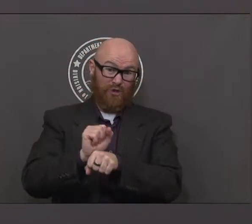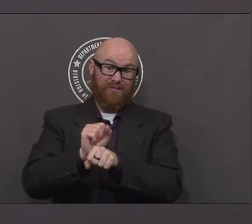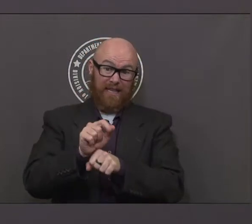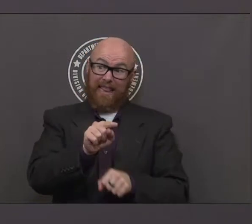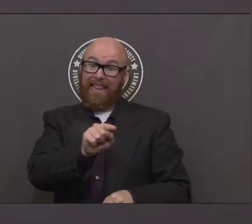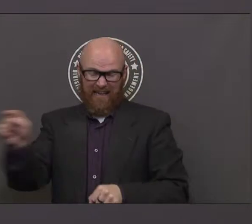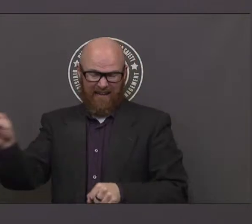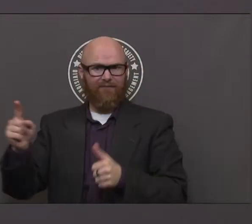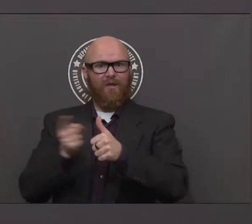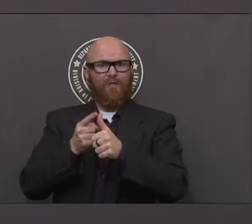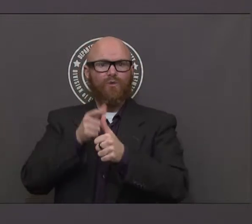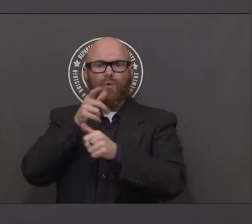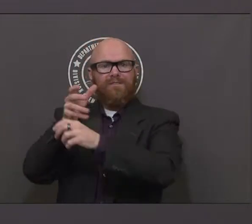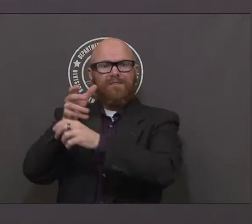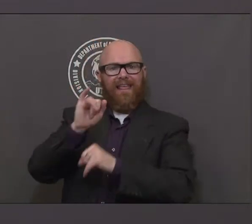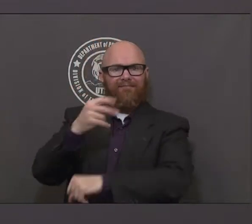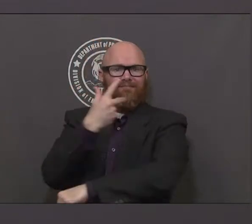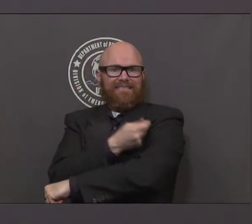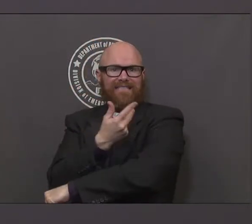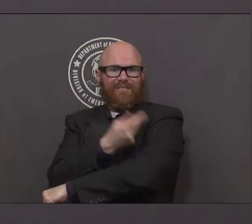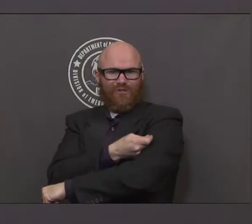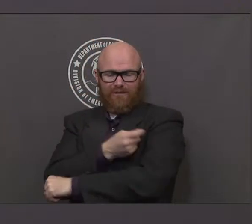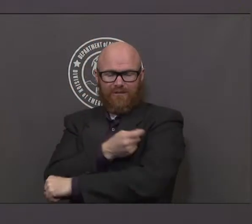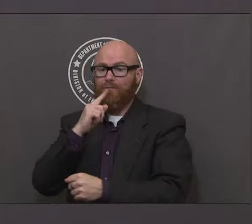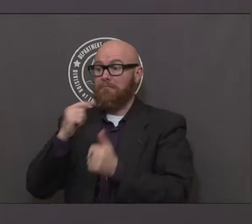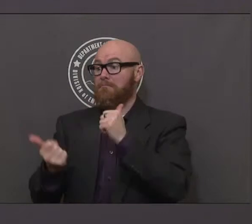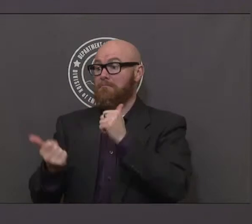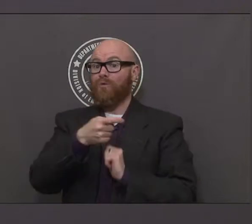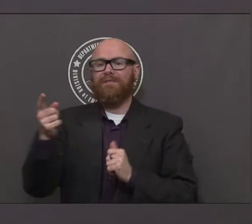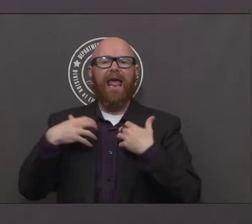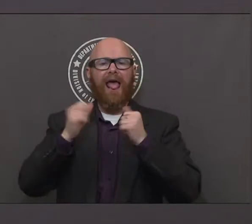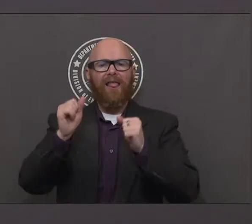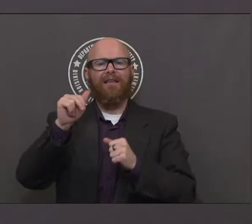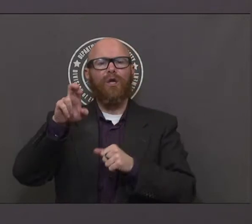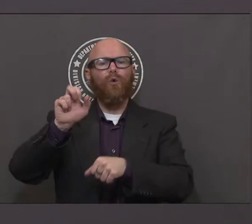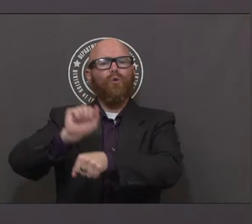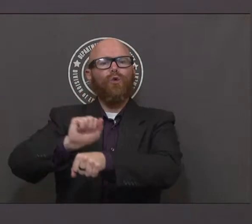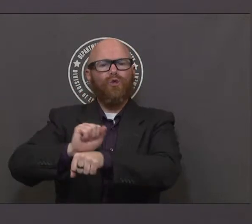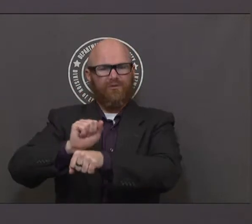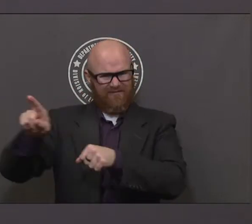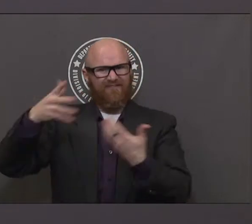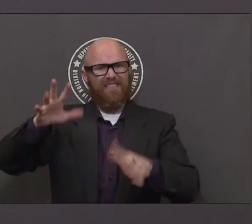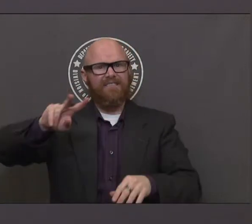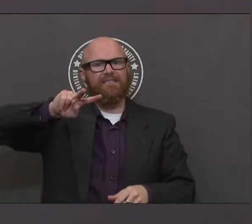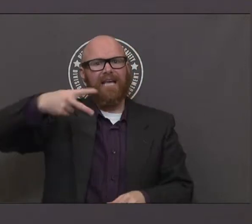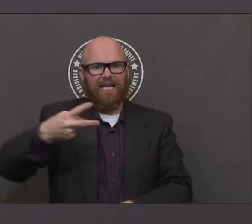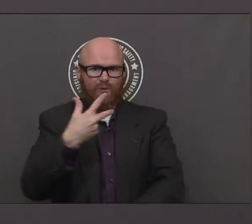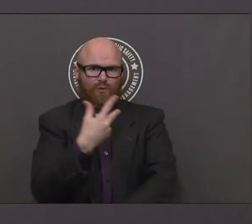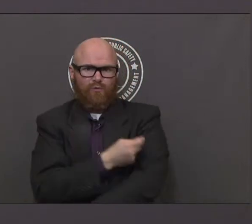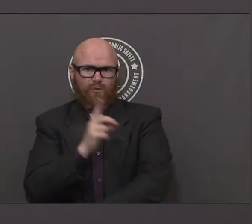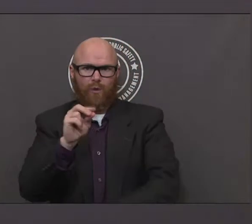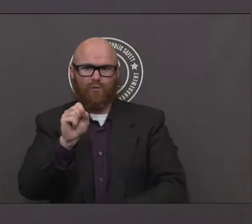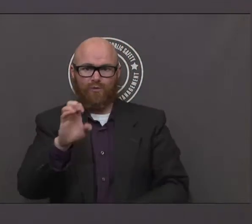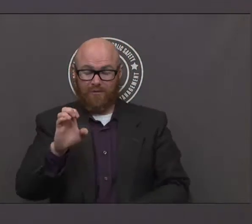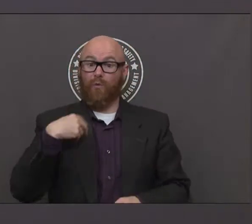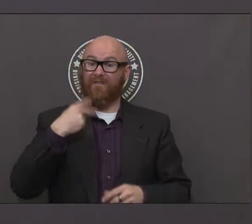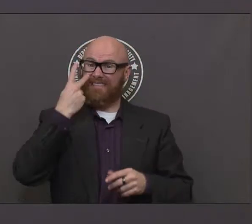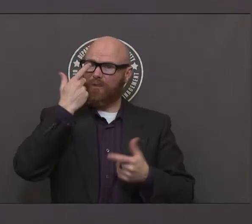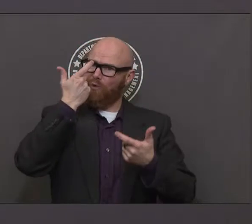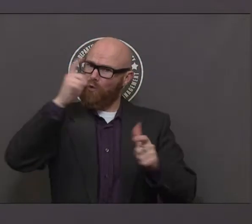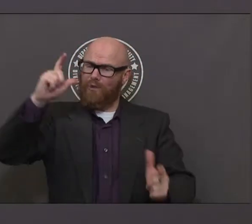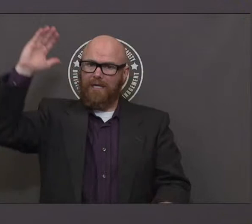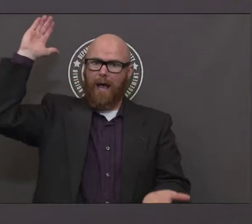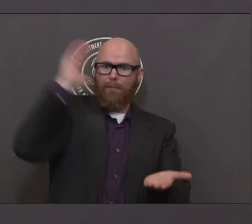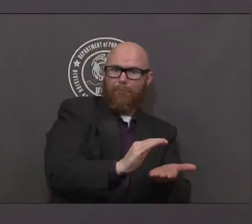get vaccinated. Most of them have received both doses, and we have started to see a decline in healthcare worker infections